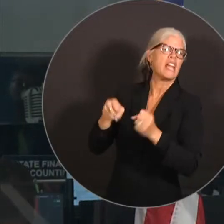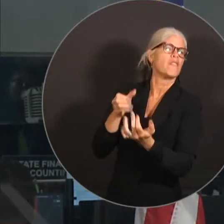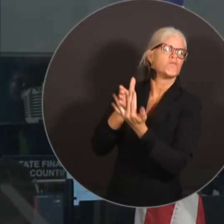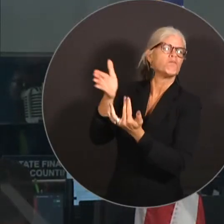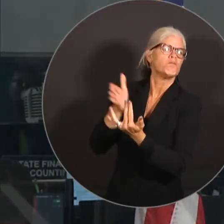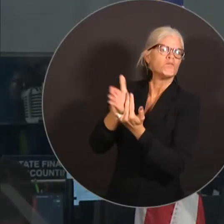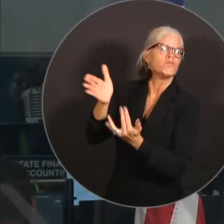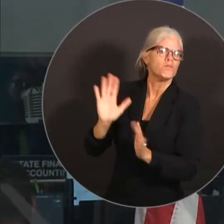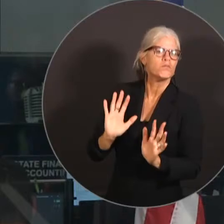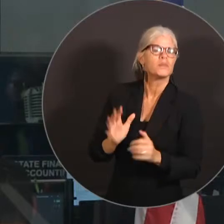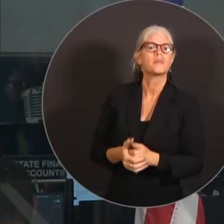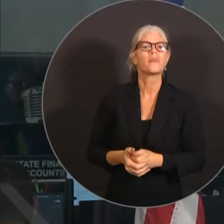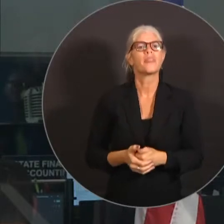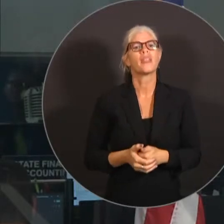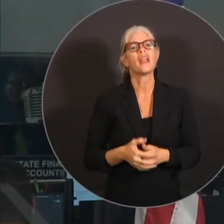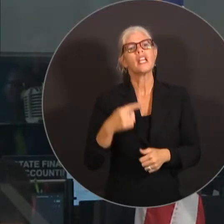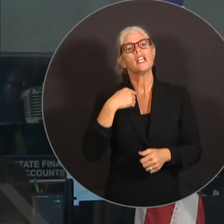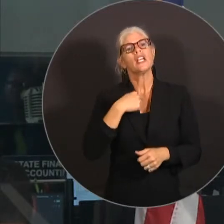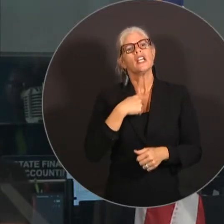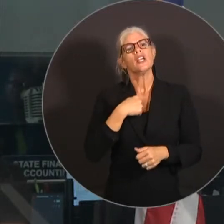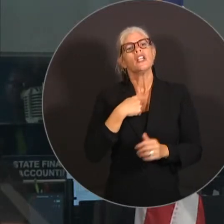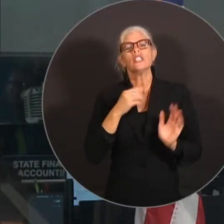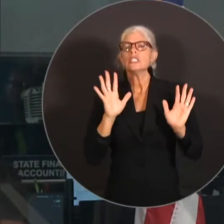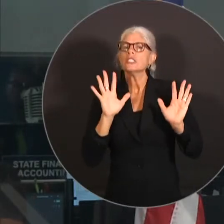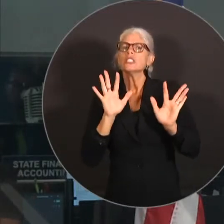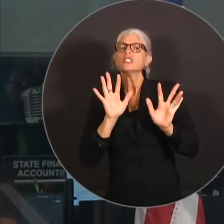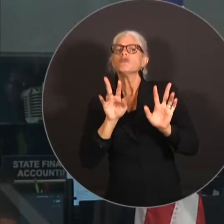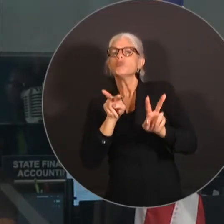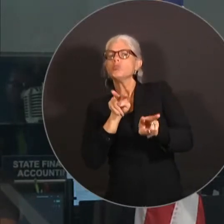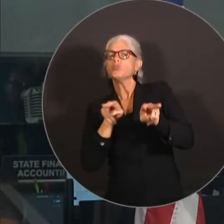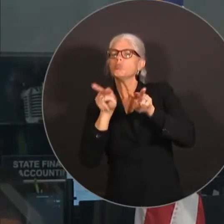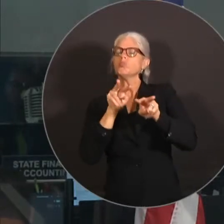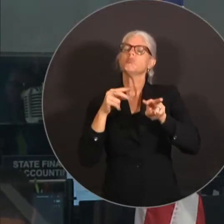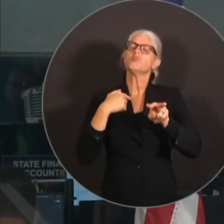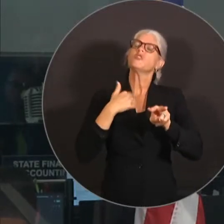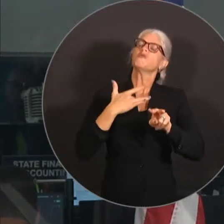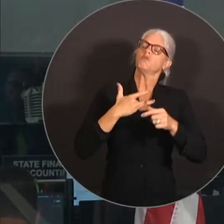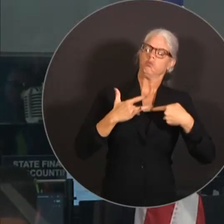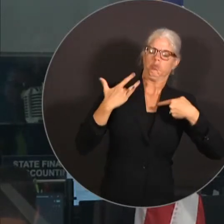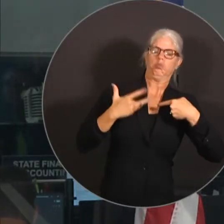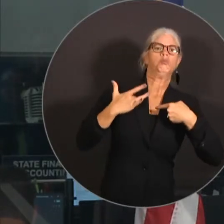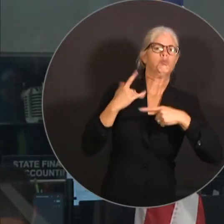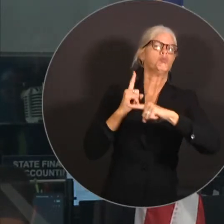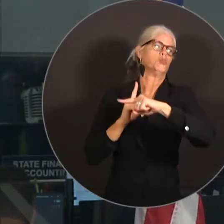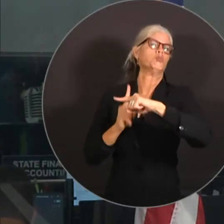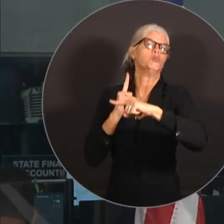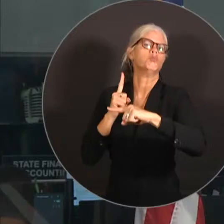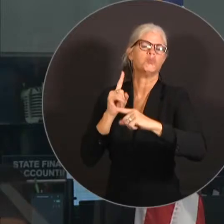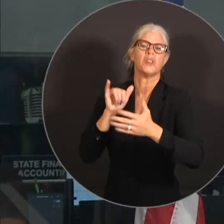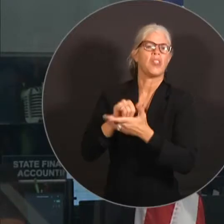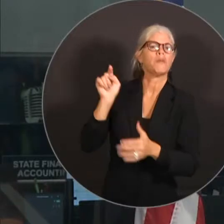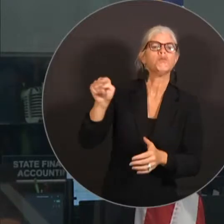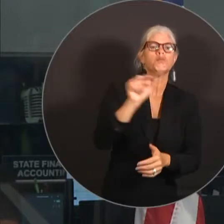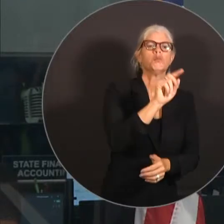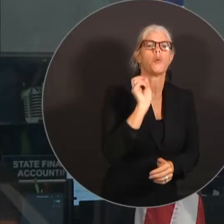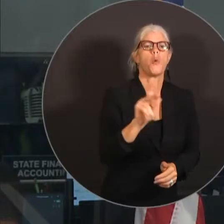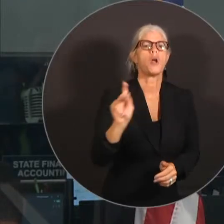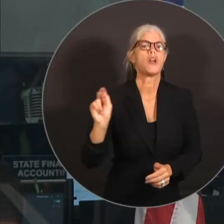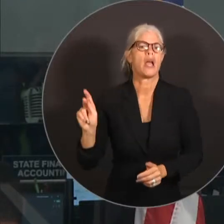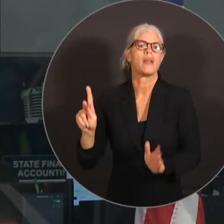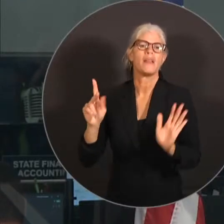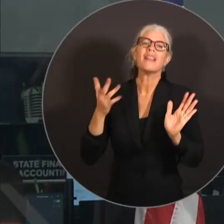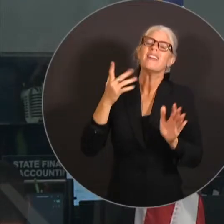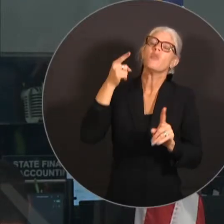I'm cautiously optimistic that with the Florida building code, that you're going to do. Now, the storm surge is a different story, and we've had storms